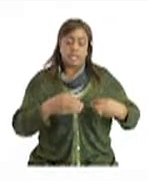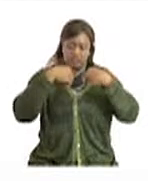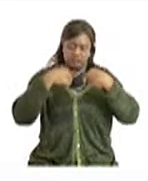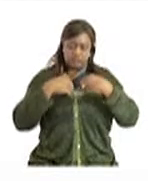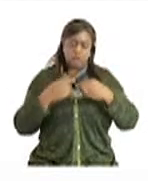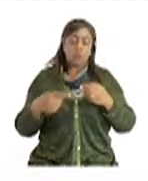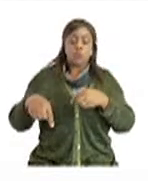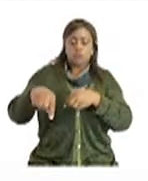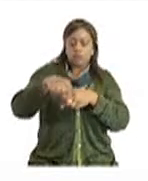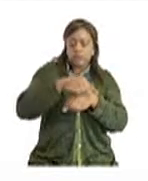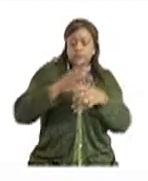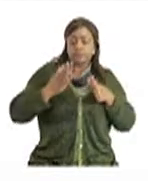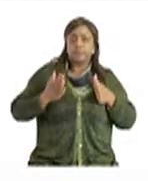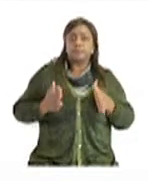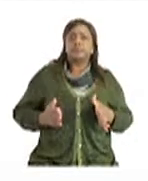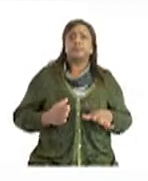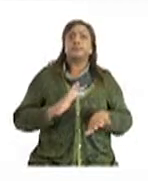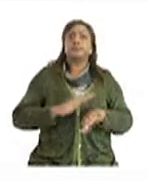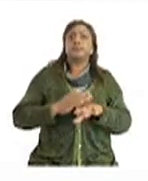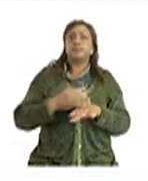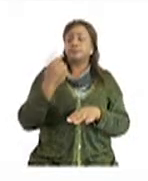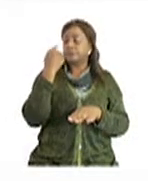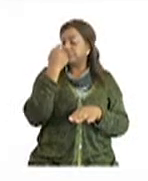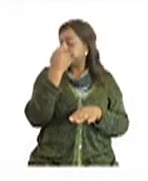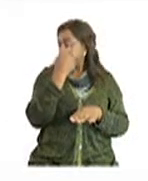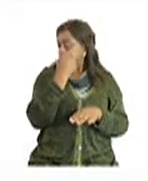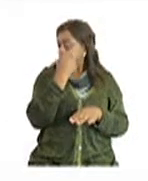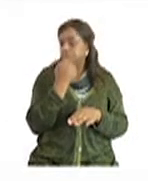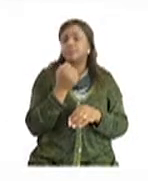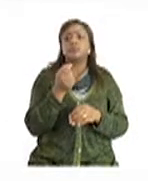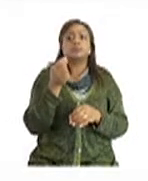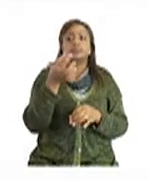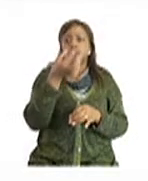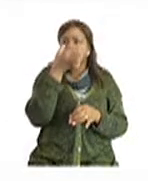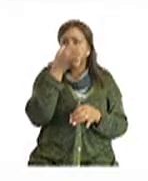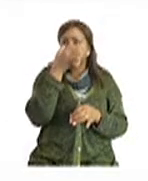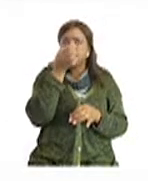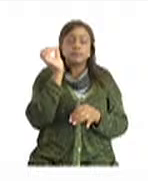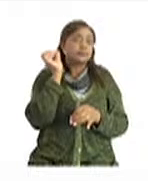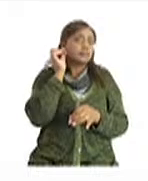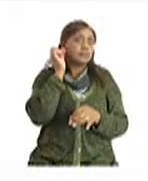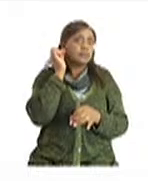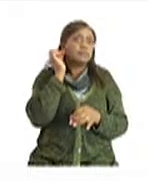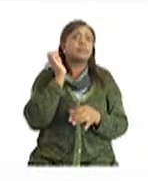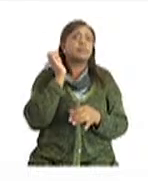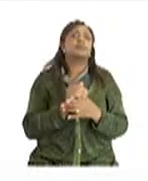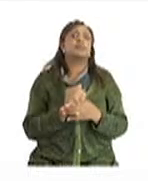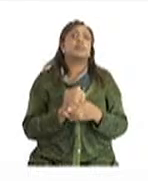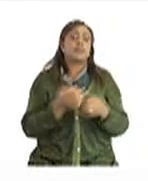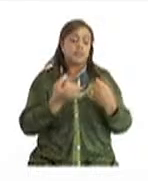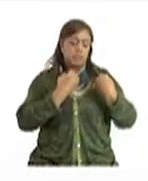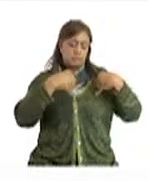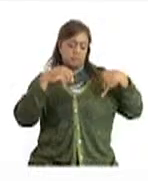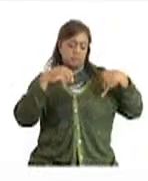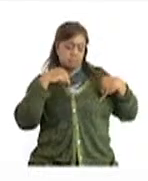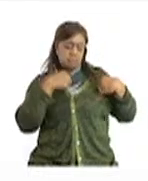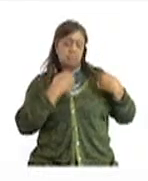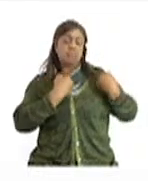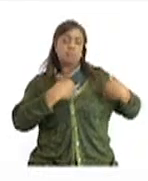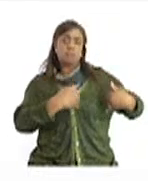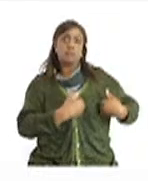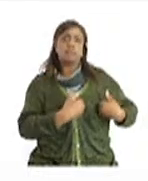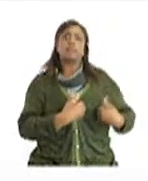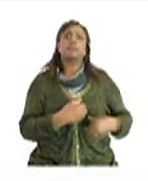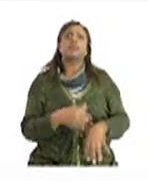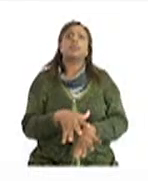of an organism. Examples include the lungs, your heart, and your eyes.